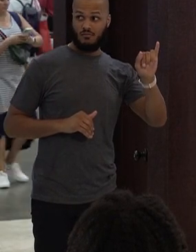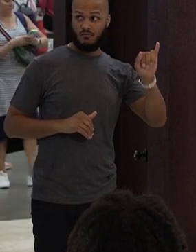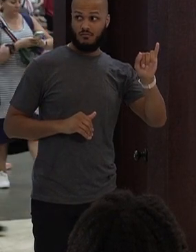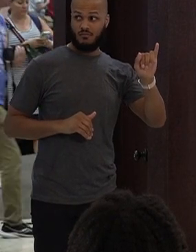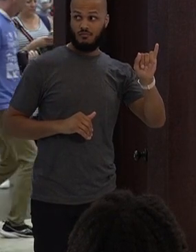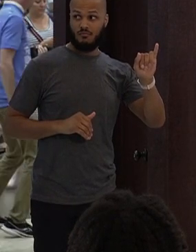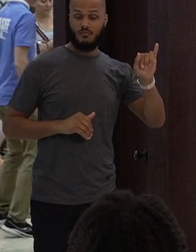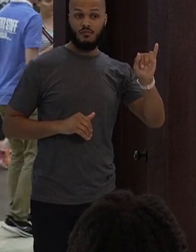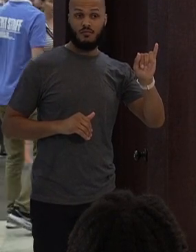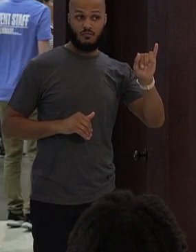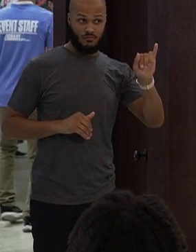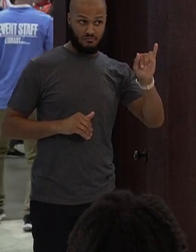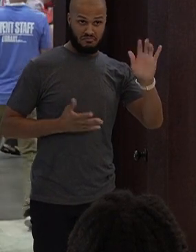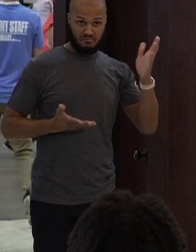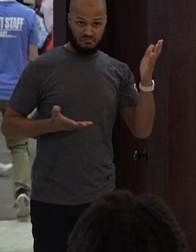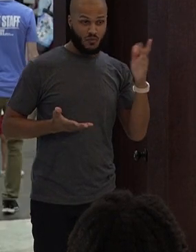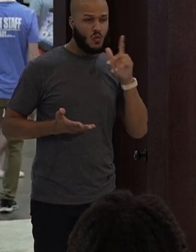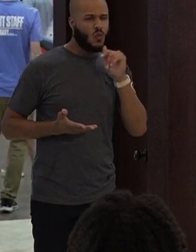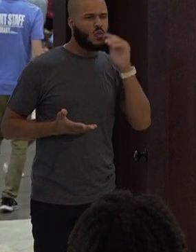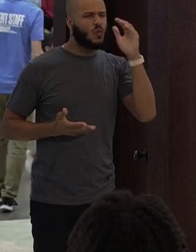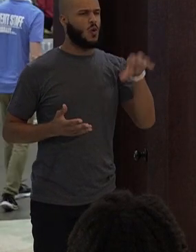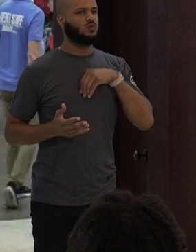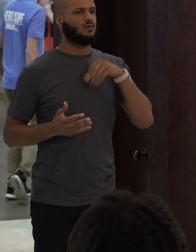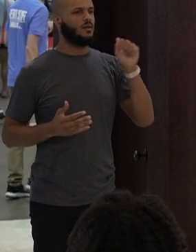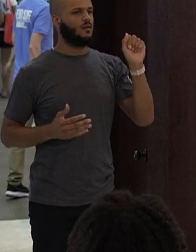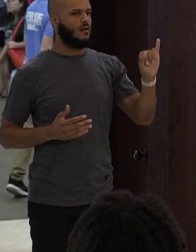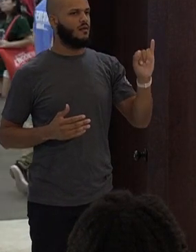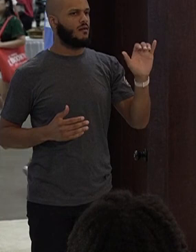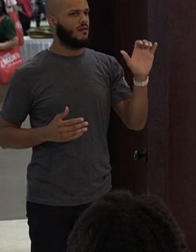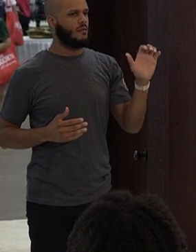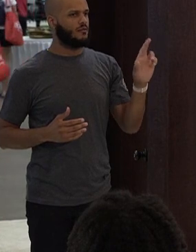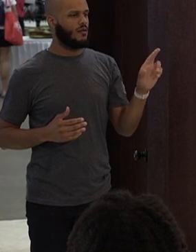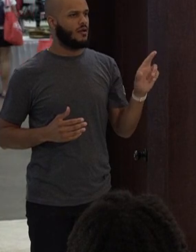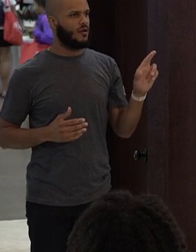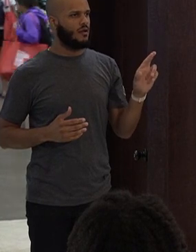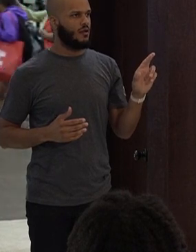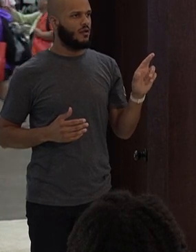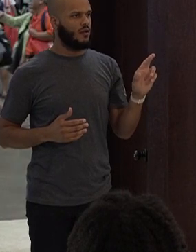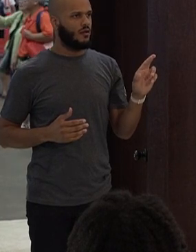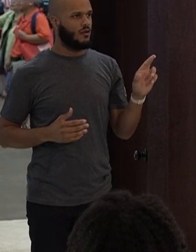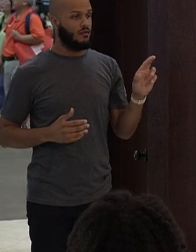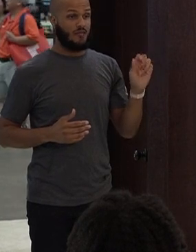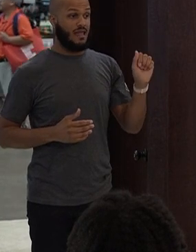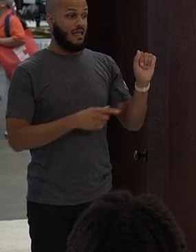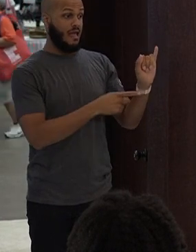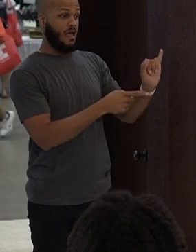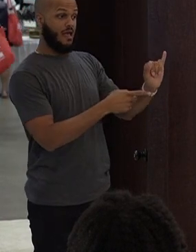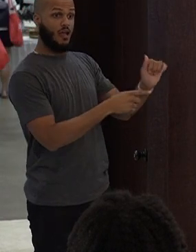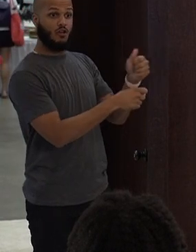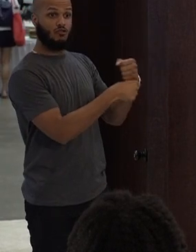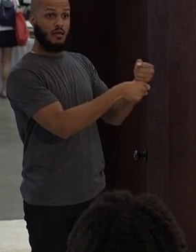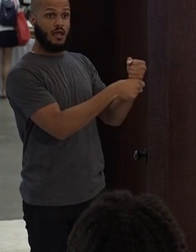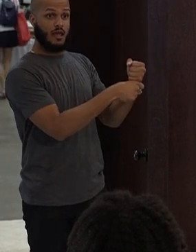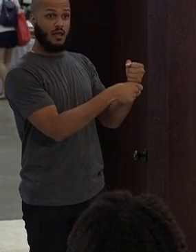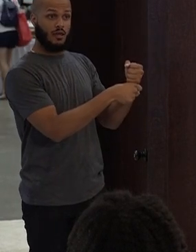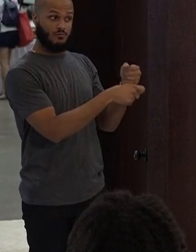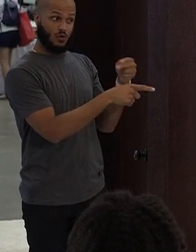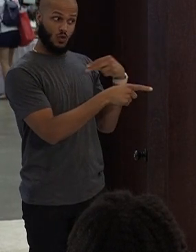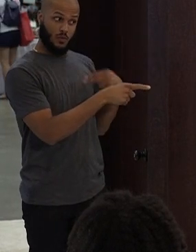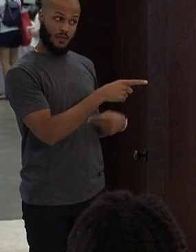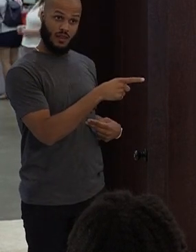Is AI, I mean, who owns the copyright when AI creates something, right? Is it a human